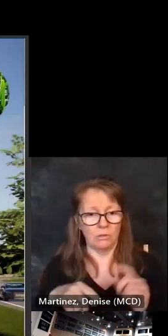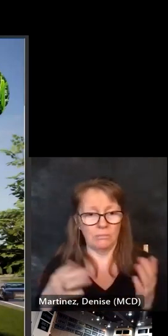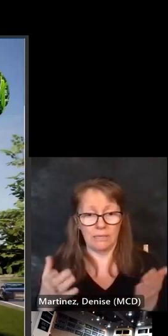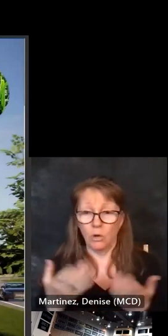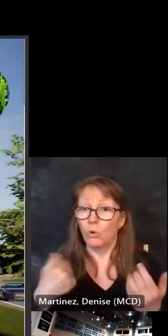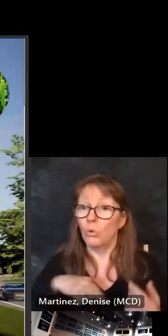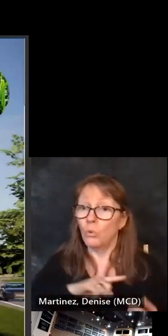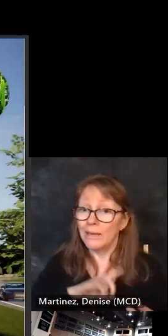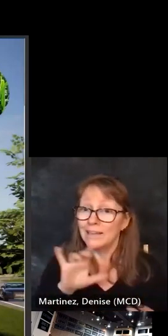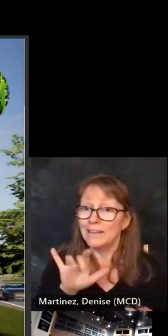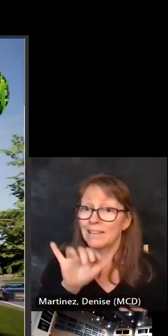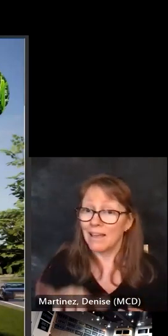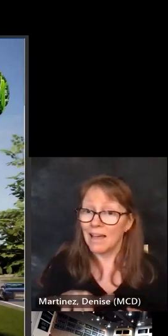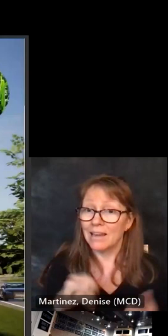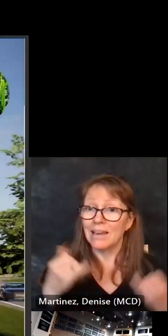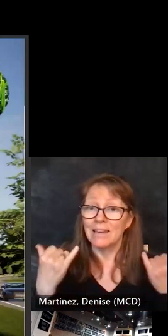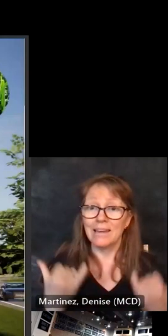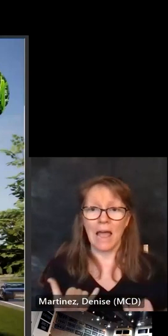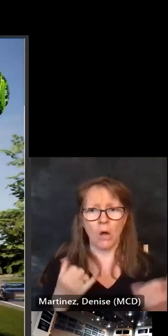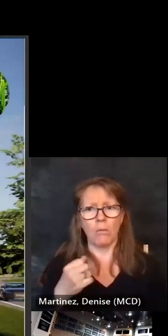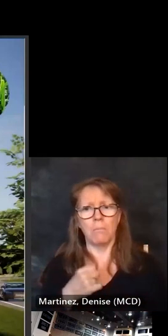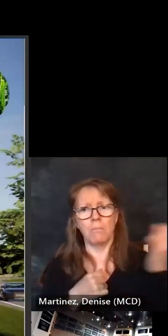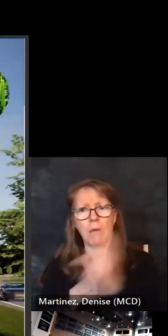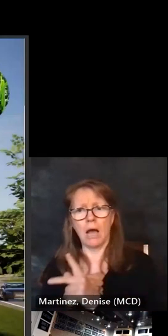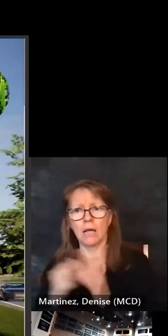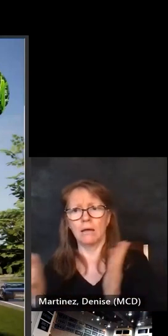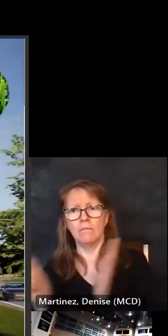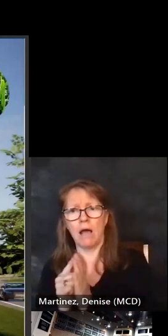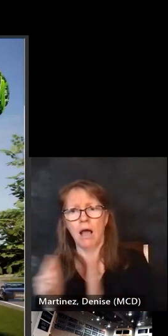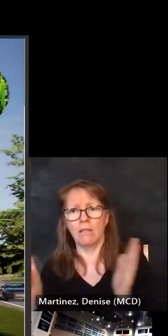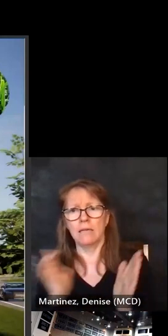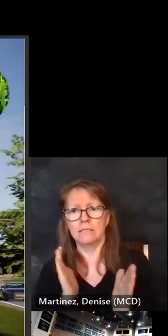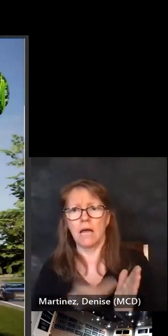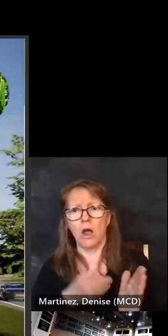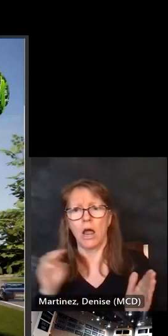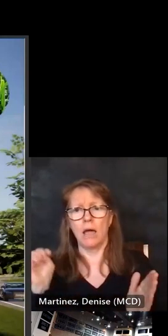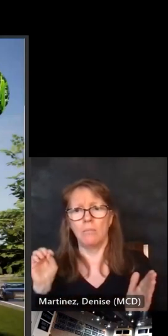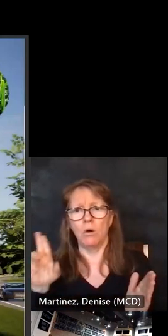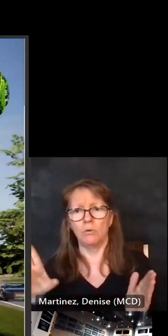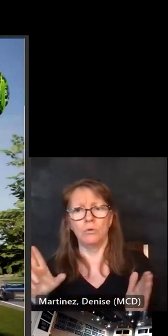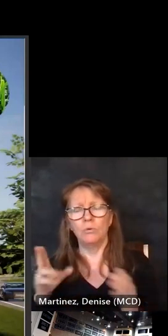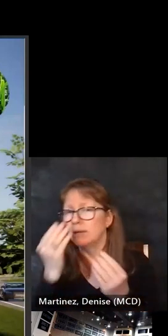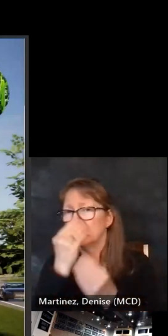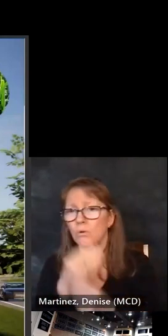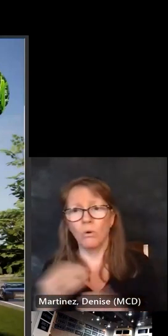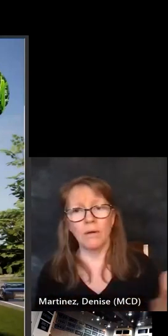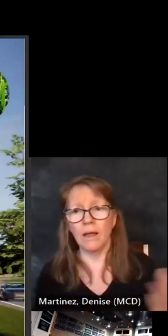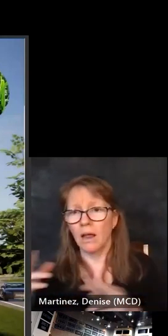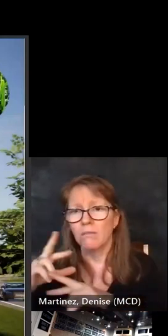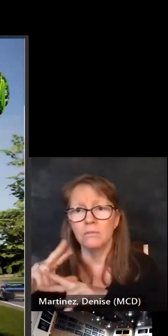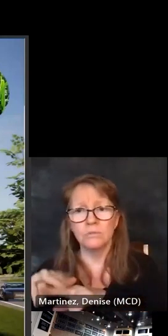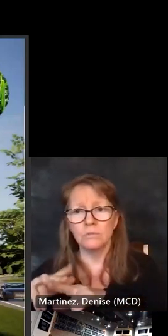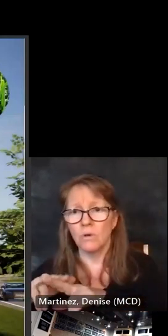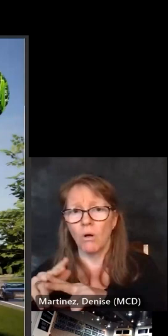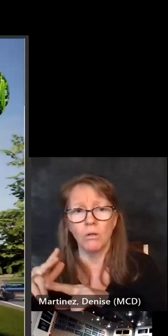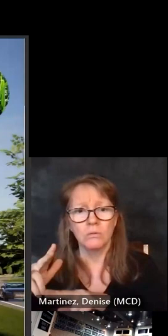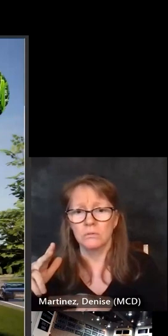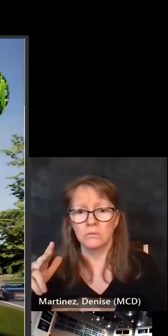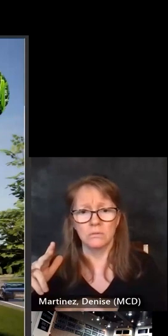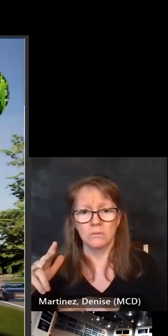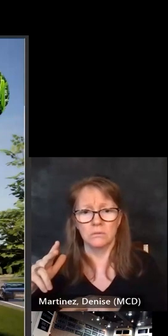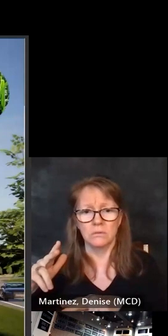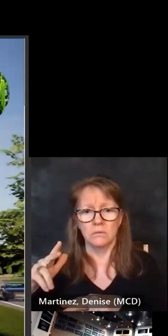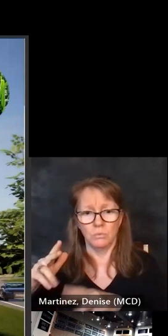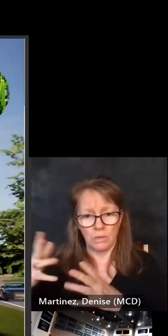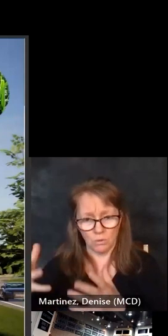the DPW site comes back to violate the MOU. We don't care if salt, toxics, and mulch are here. We just want